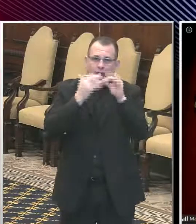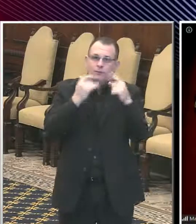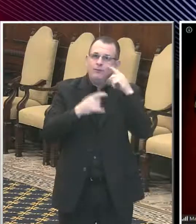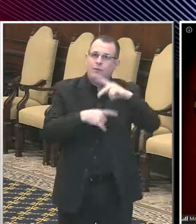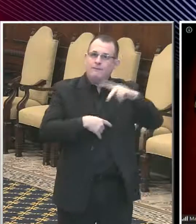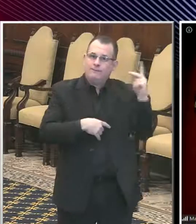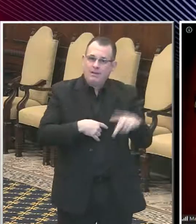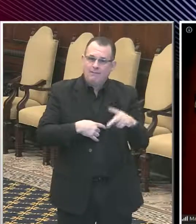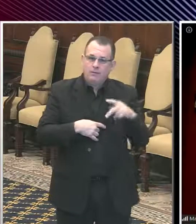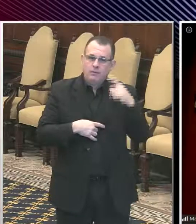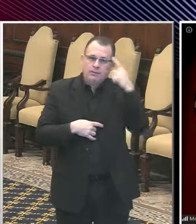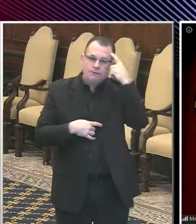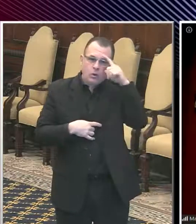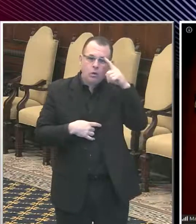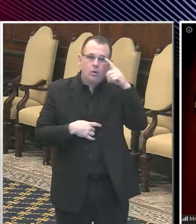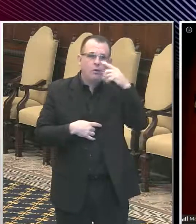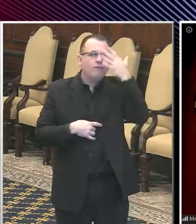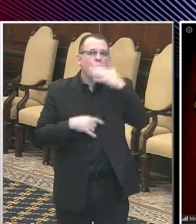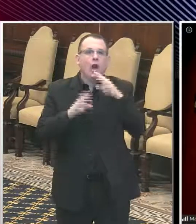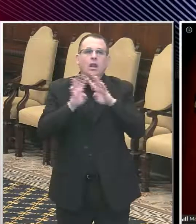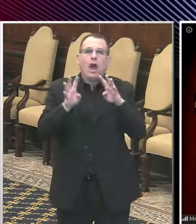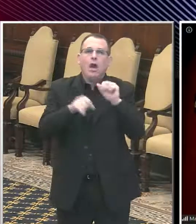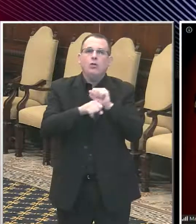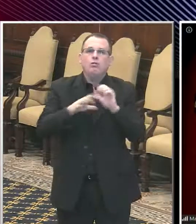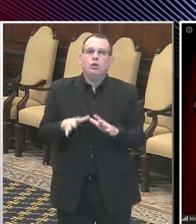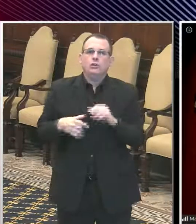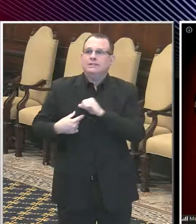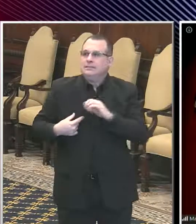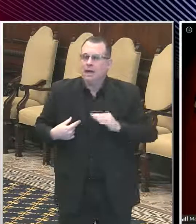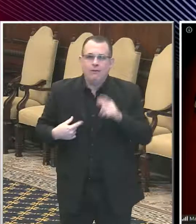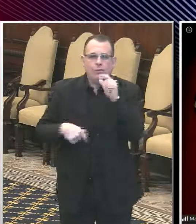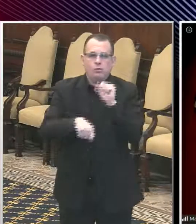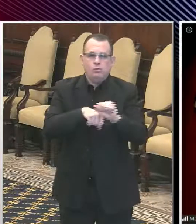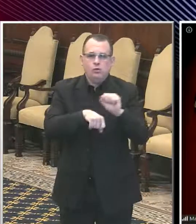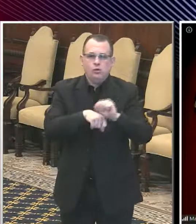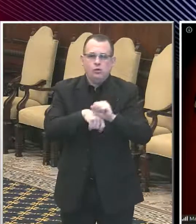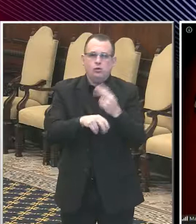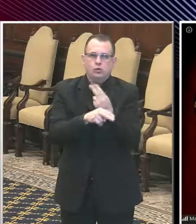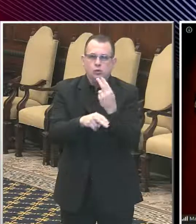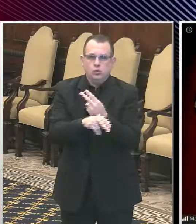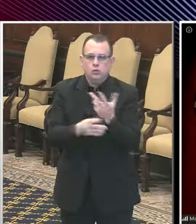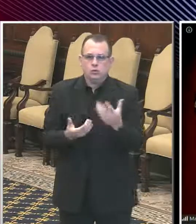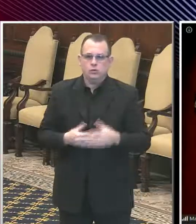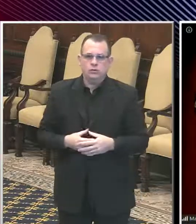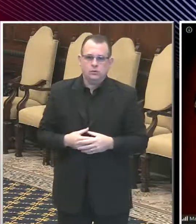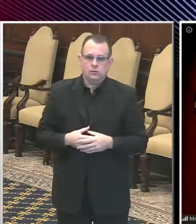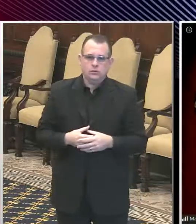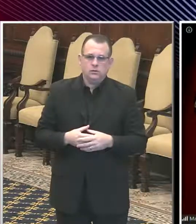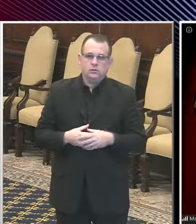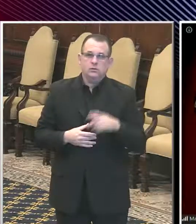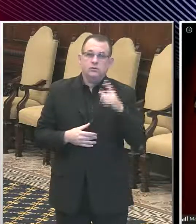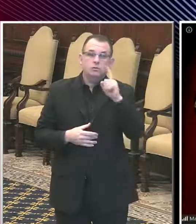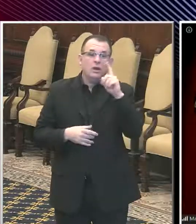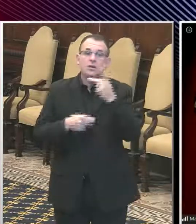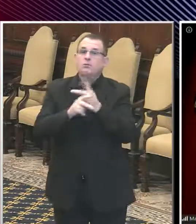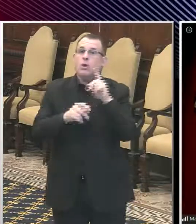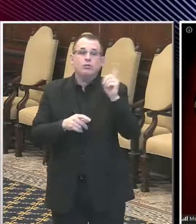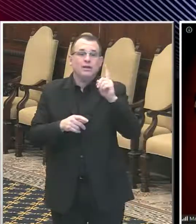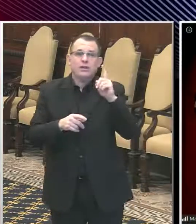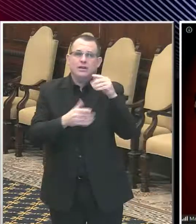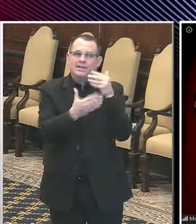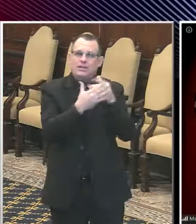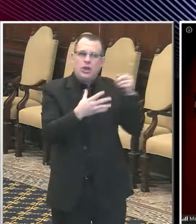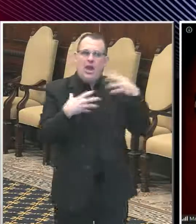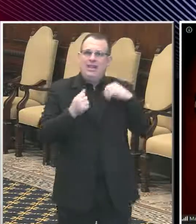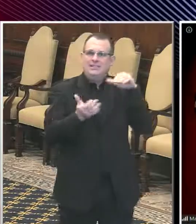staff and others as they access critical resources. Bike share stations are located near health centers, grocery stores,